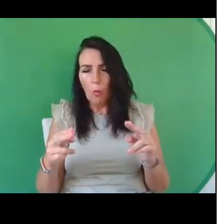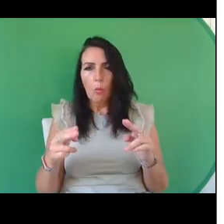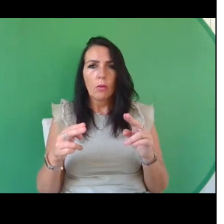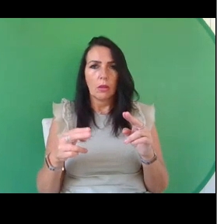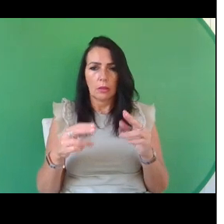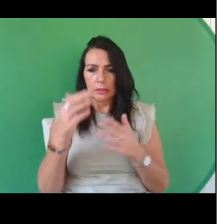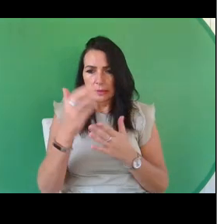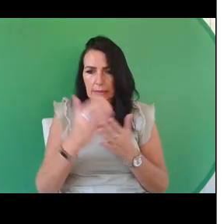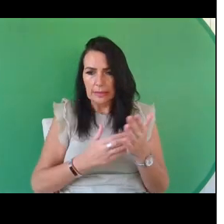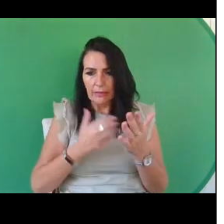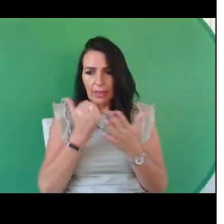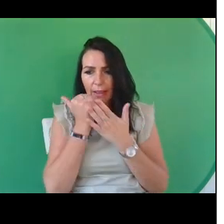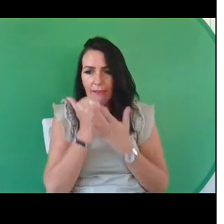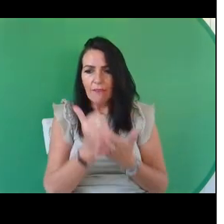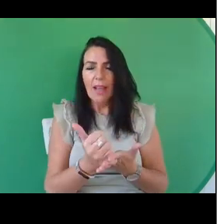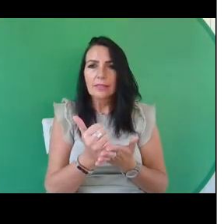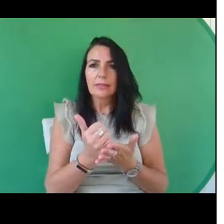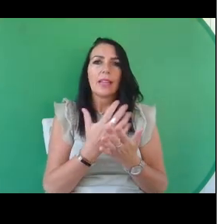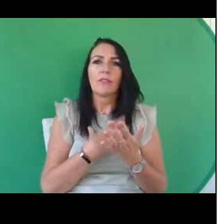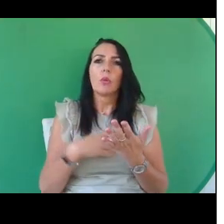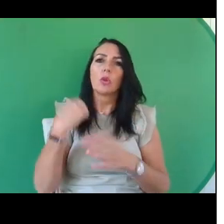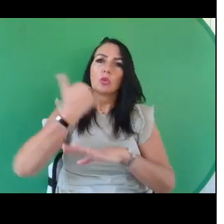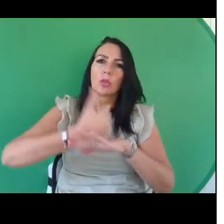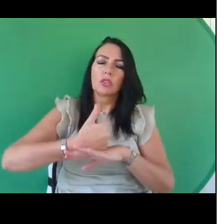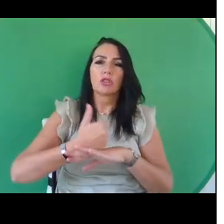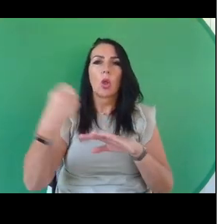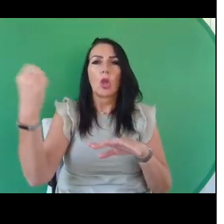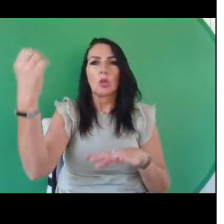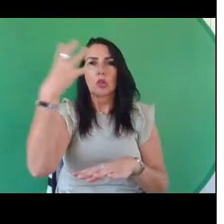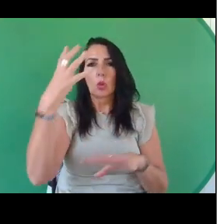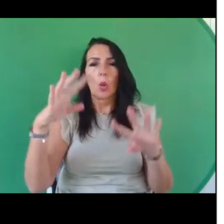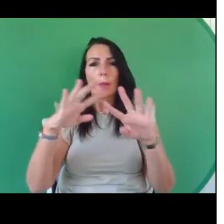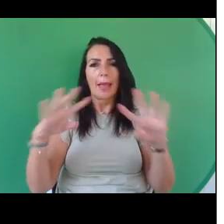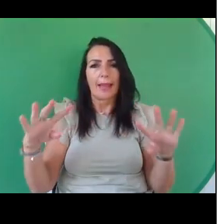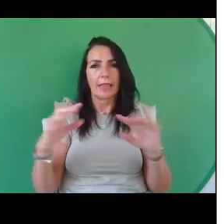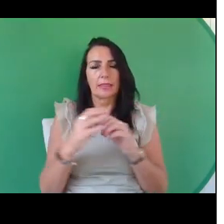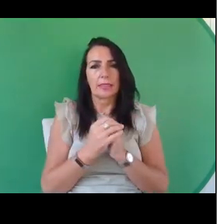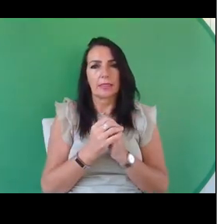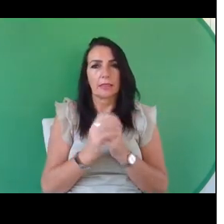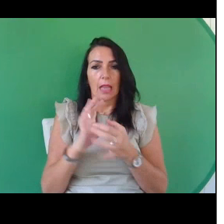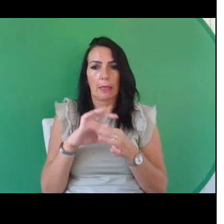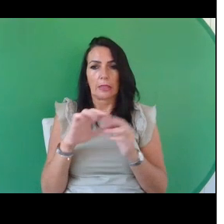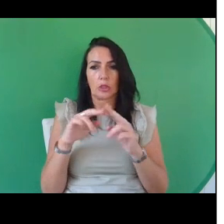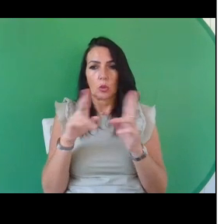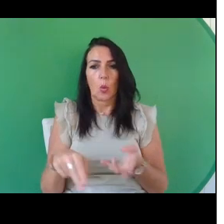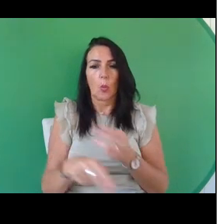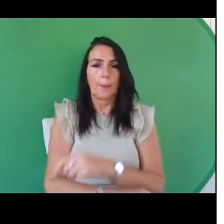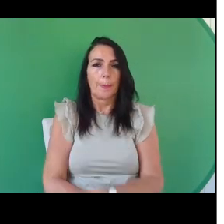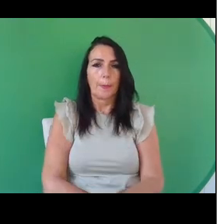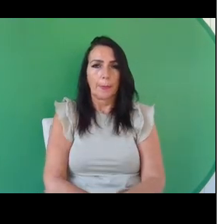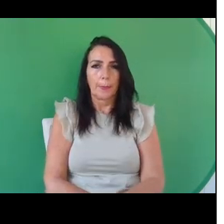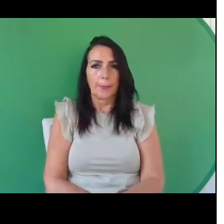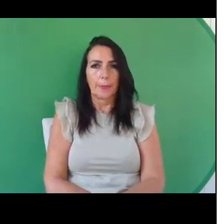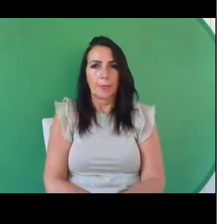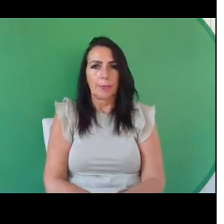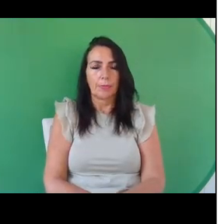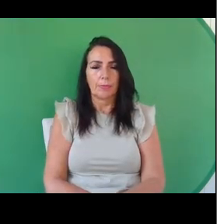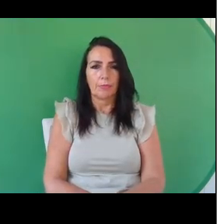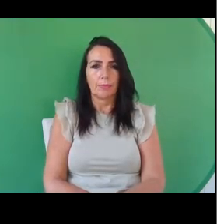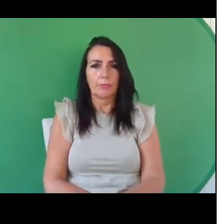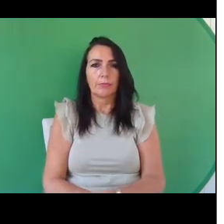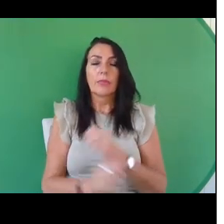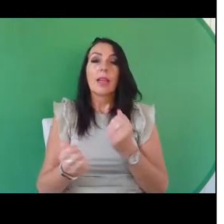savings advice if you were to install solar panels that are applicable to your home. The power of